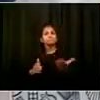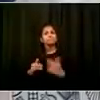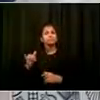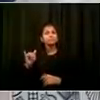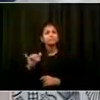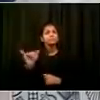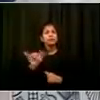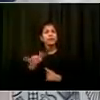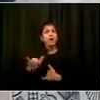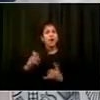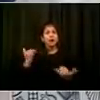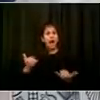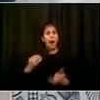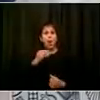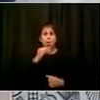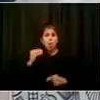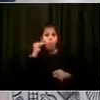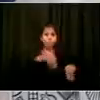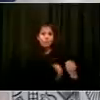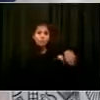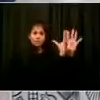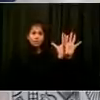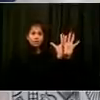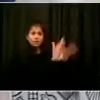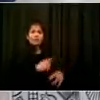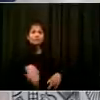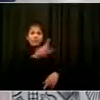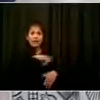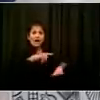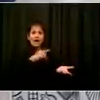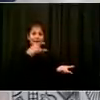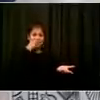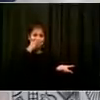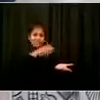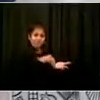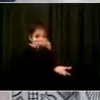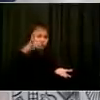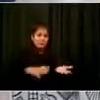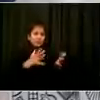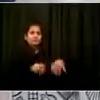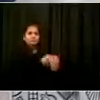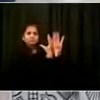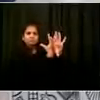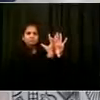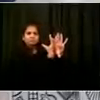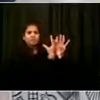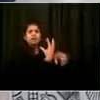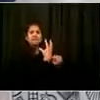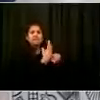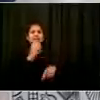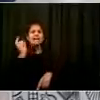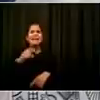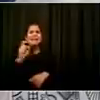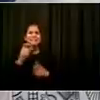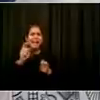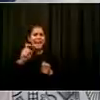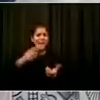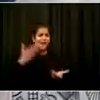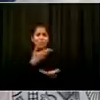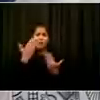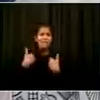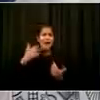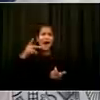continuing to provide free devices for all the kids who need the technology they need to learn. Any child that does not have a device or is not